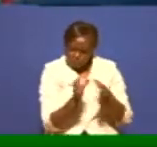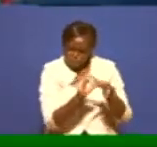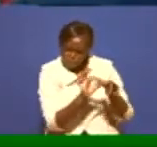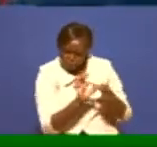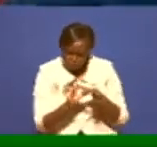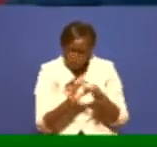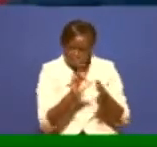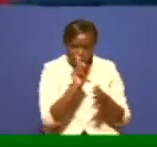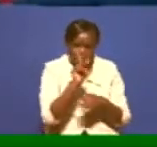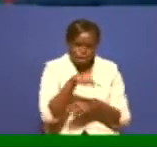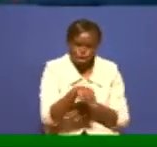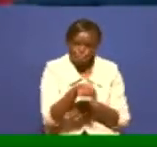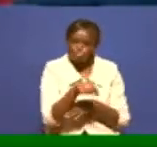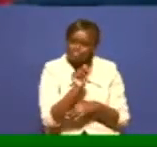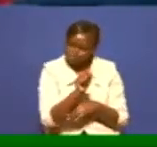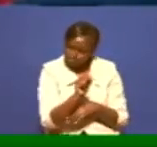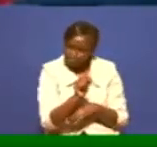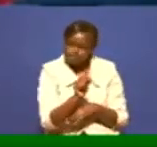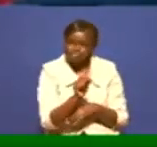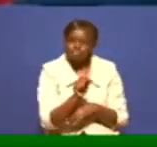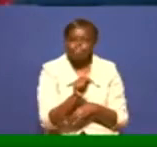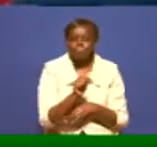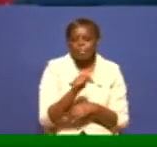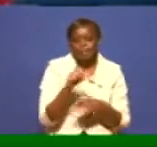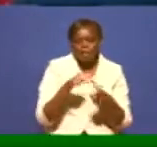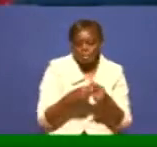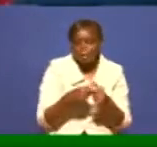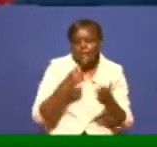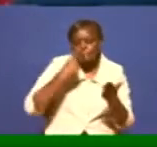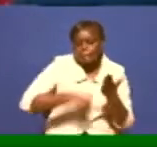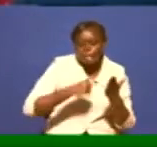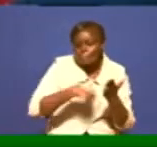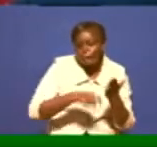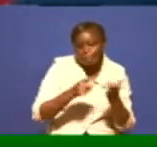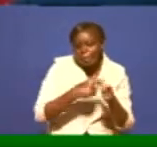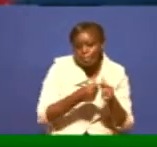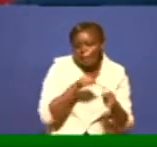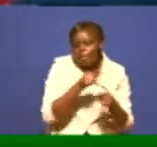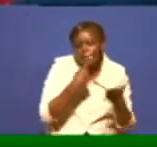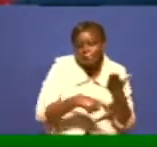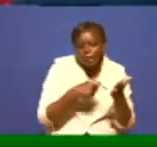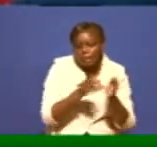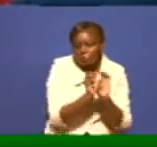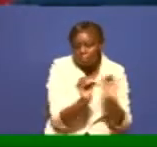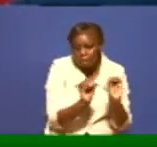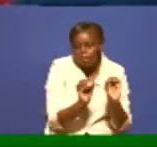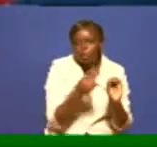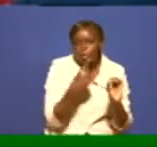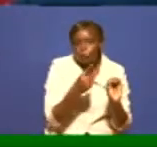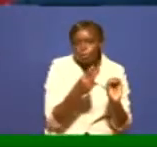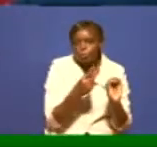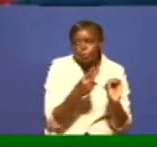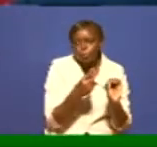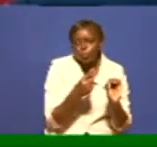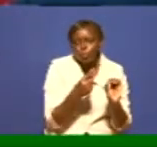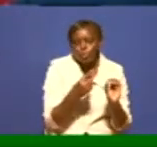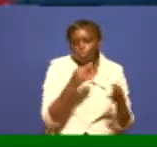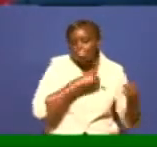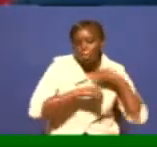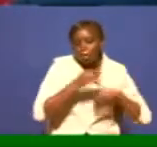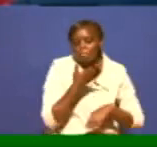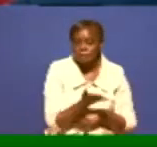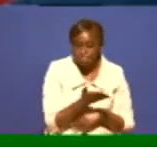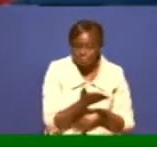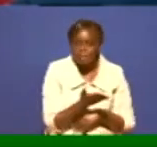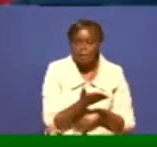KQ, Honorable Speaker, thinking that they will pay taxes, and they end up being fodder grounds for corruption